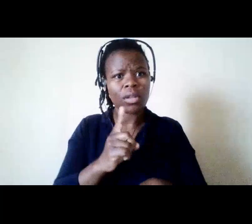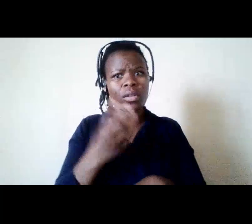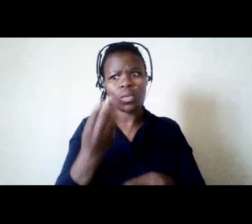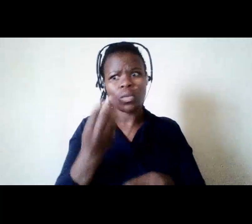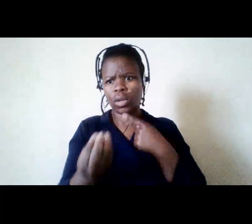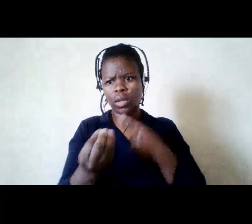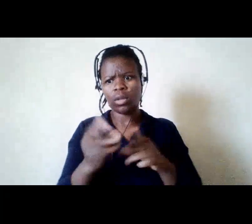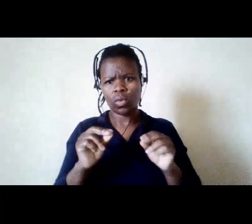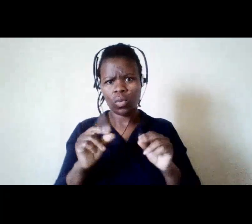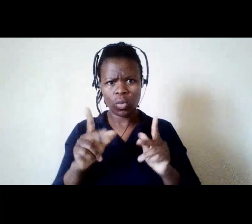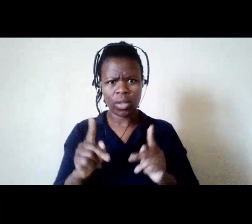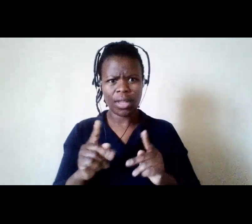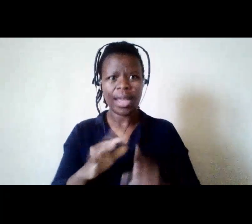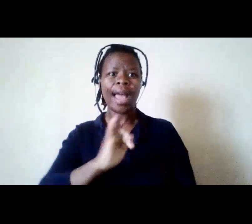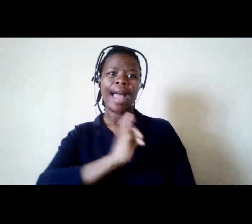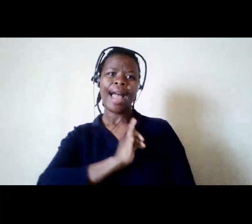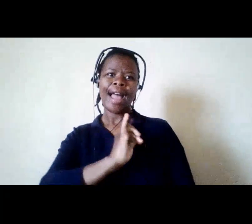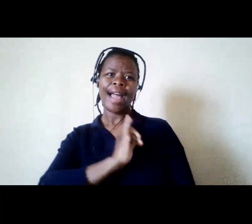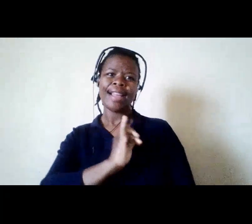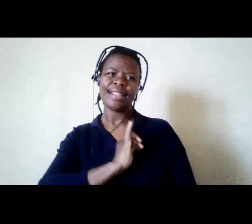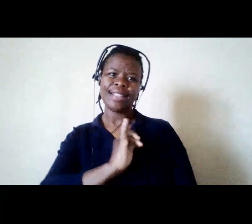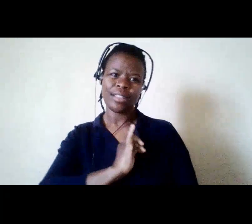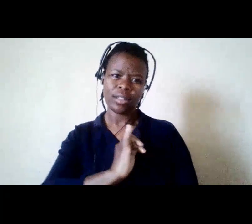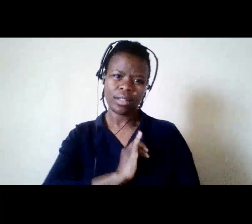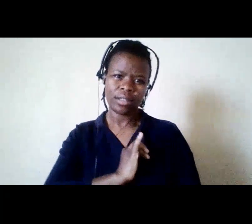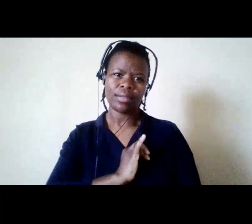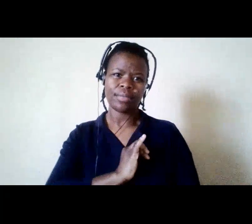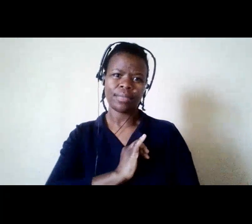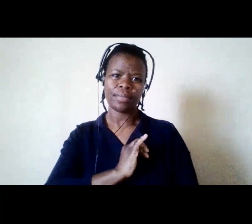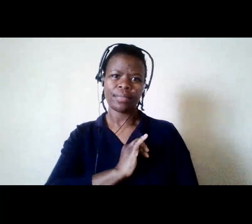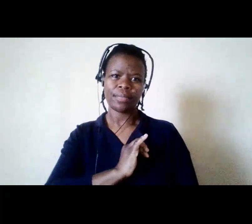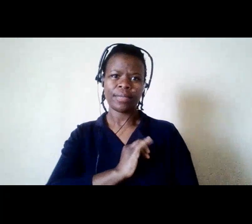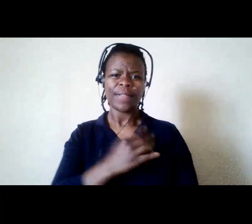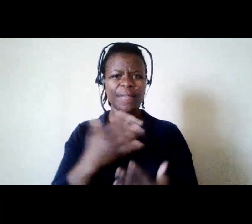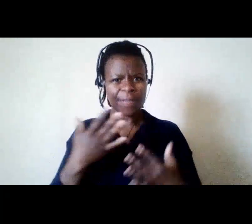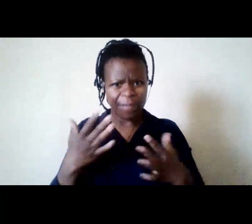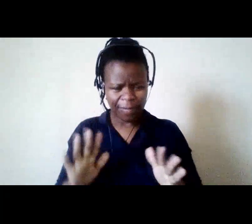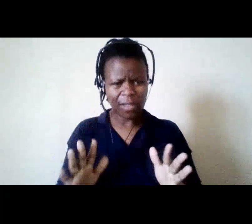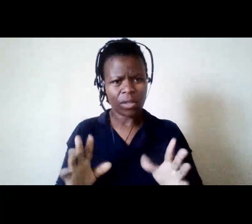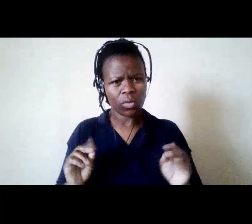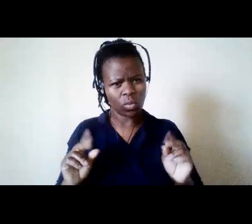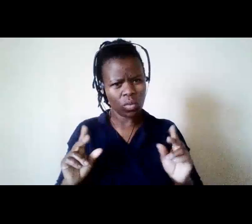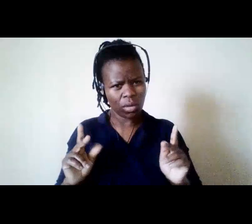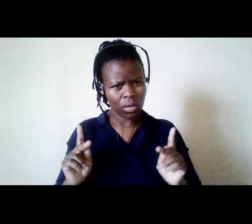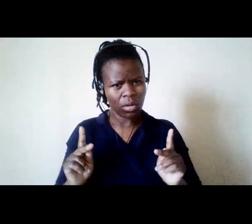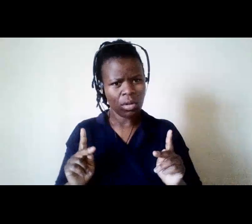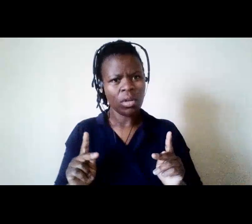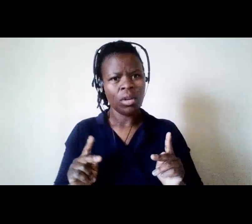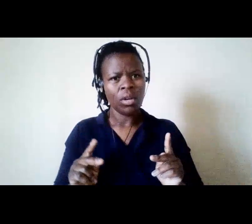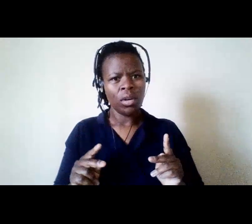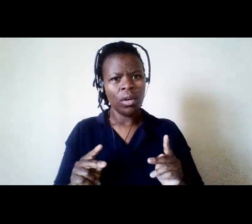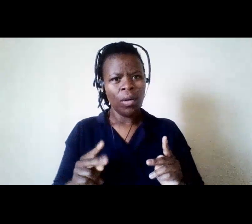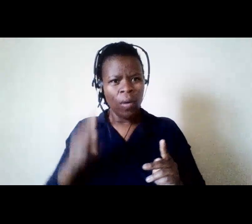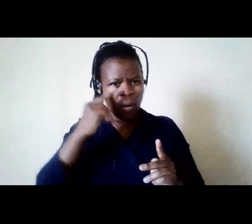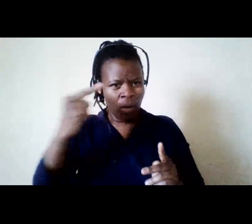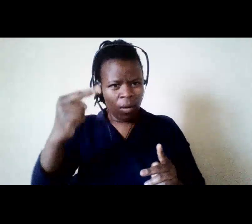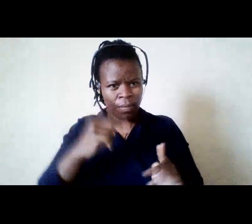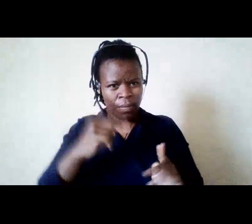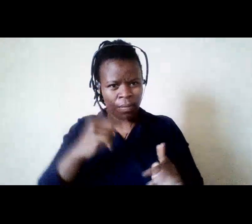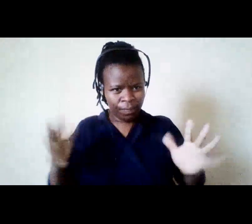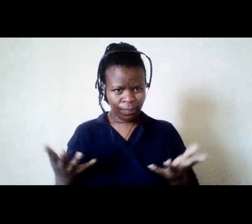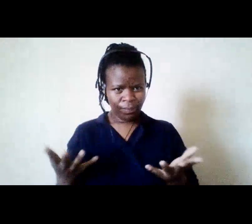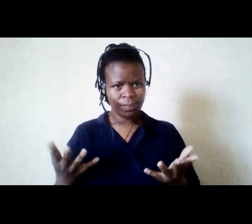identity. Because he's become blind and he's saying himself, how do I see myself? And how